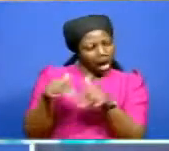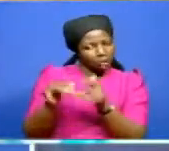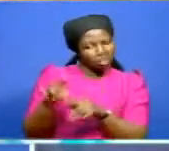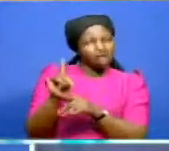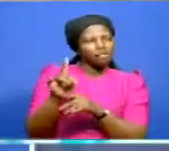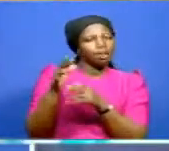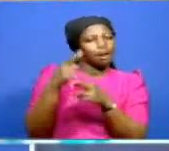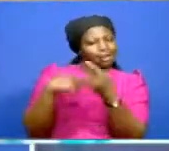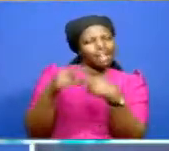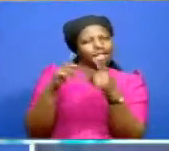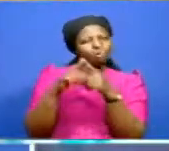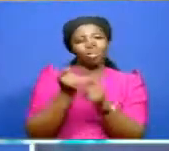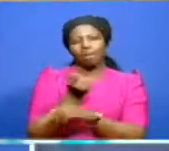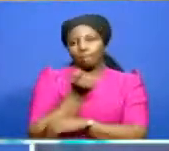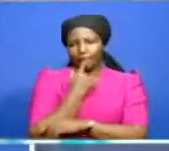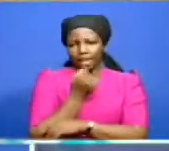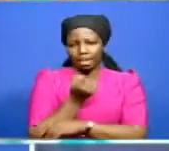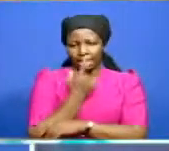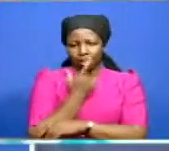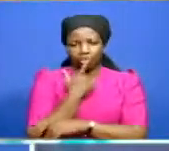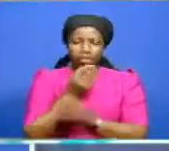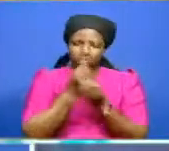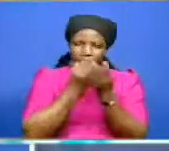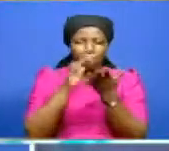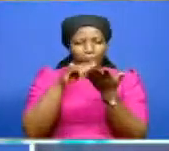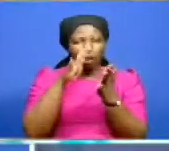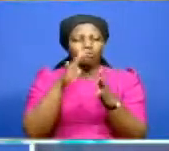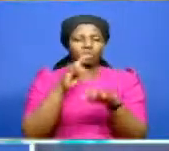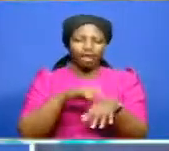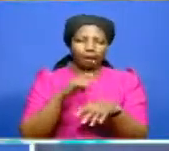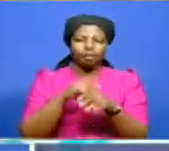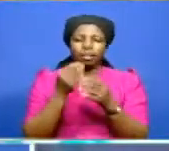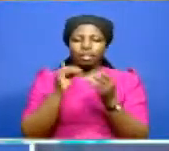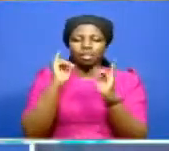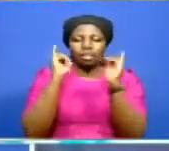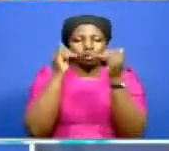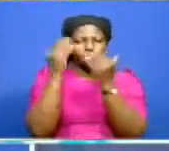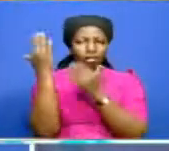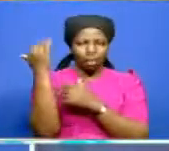to the medication. We'll keep you posted on more details as they come along our way.